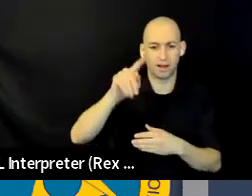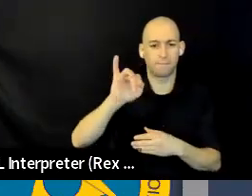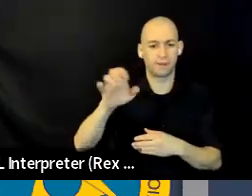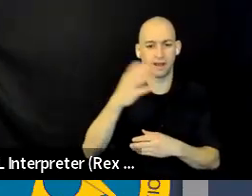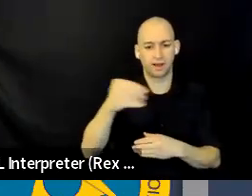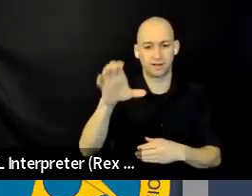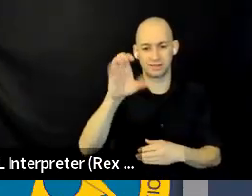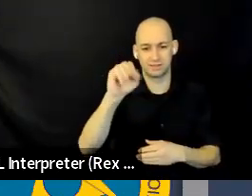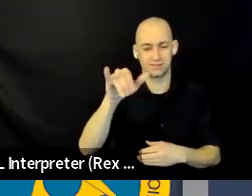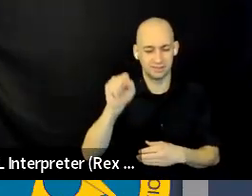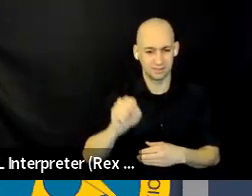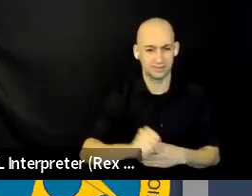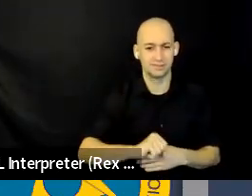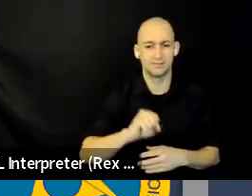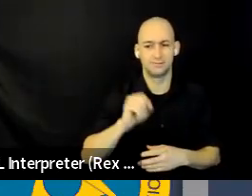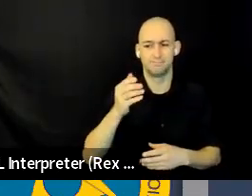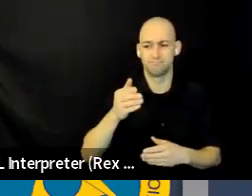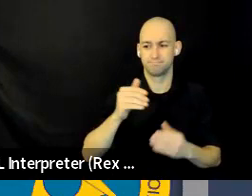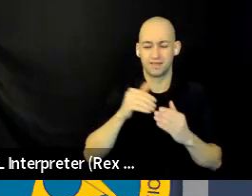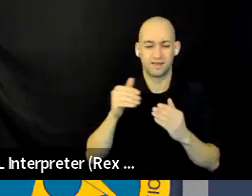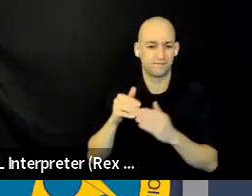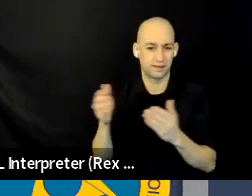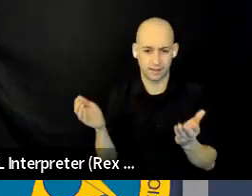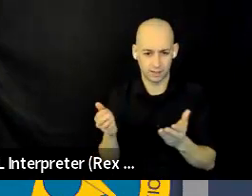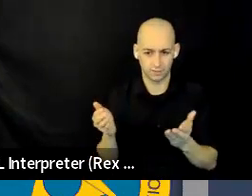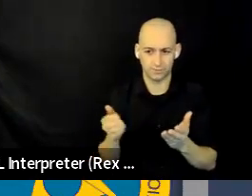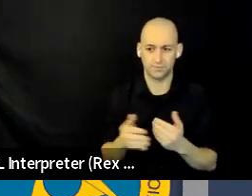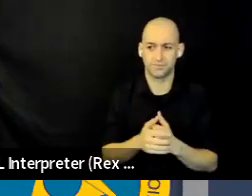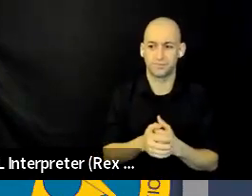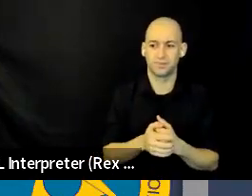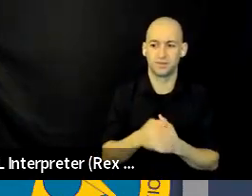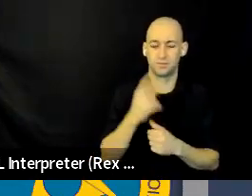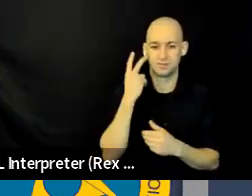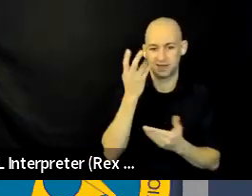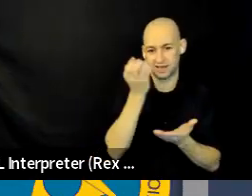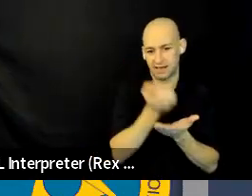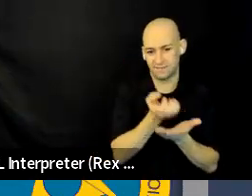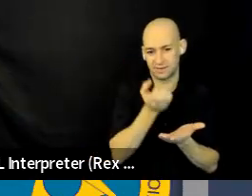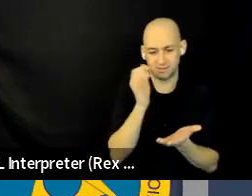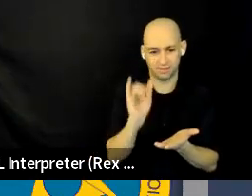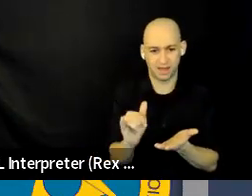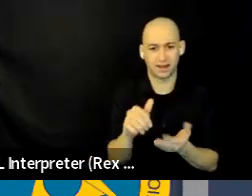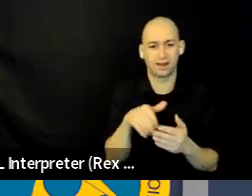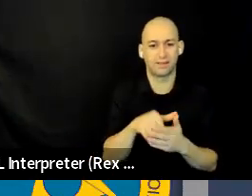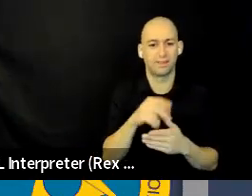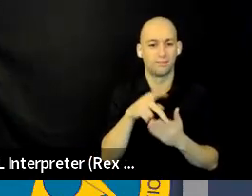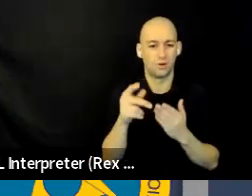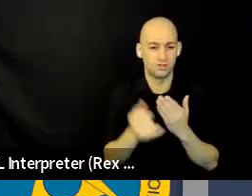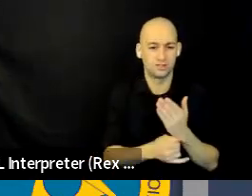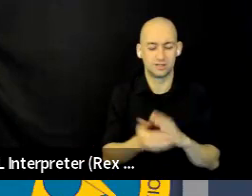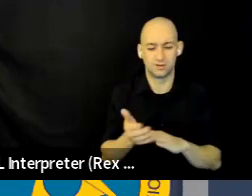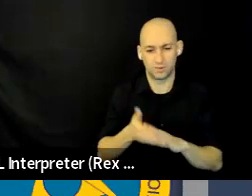CSIS were even here. And so you can see evidence of that in the projects that are operational today